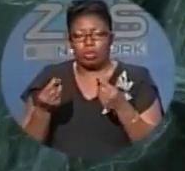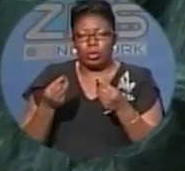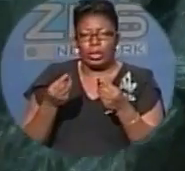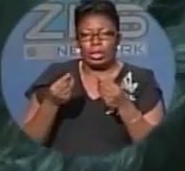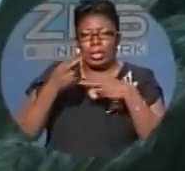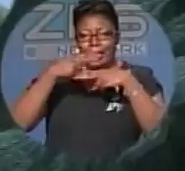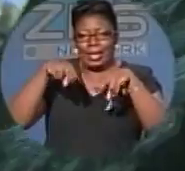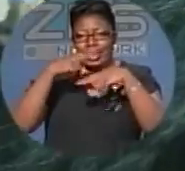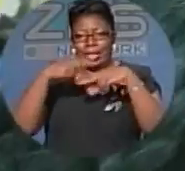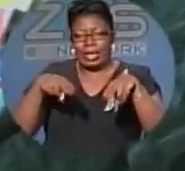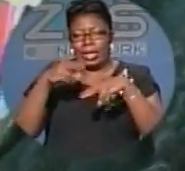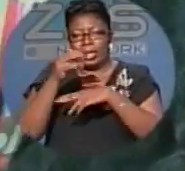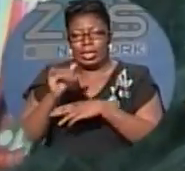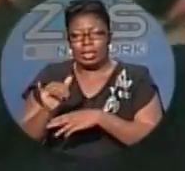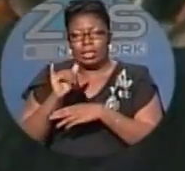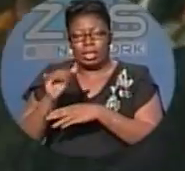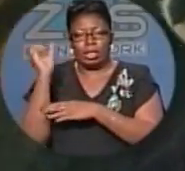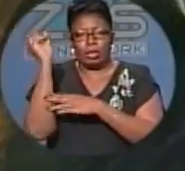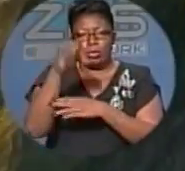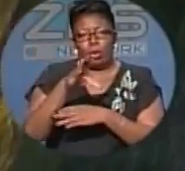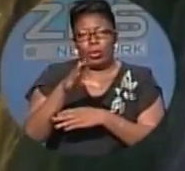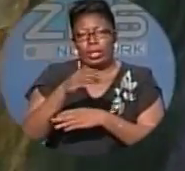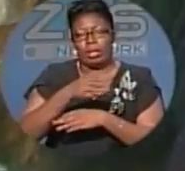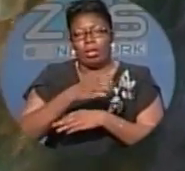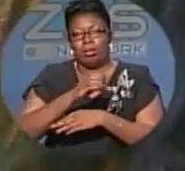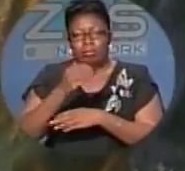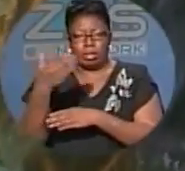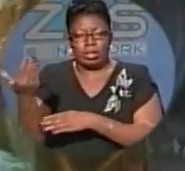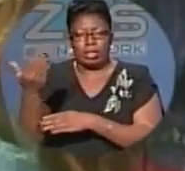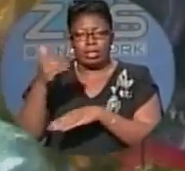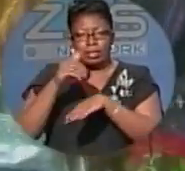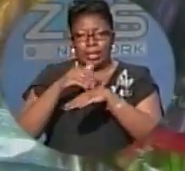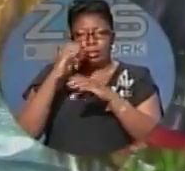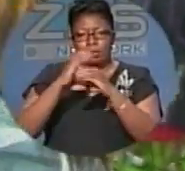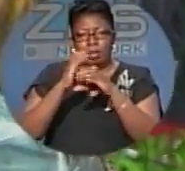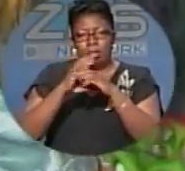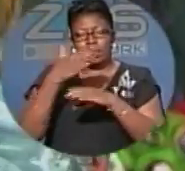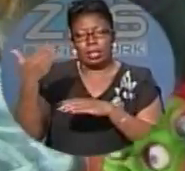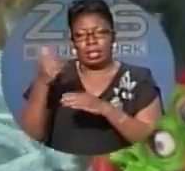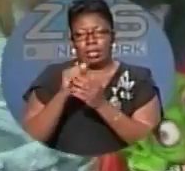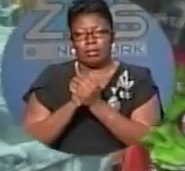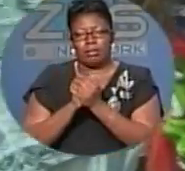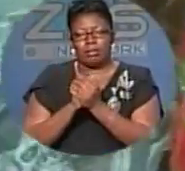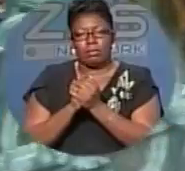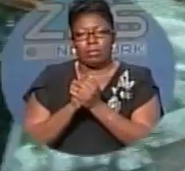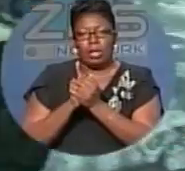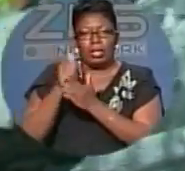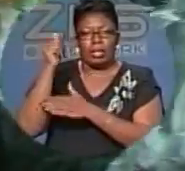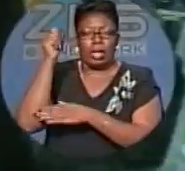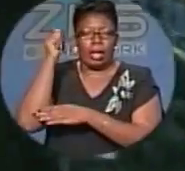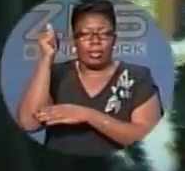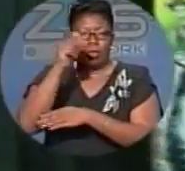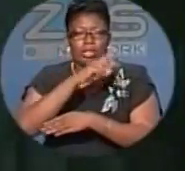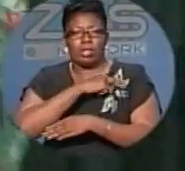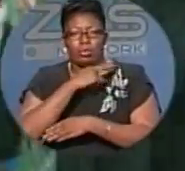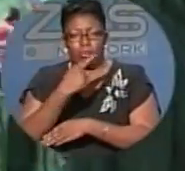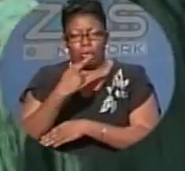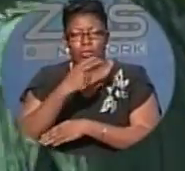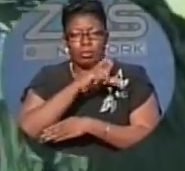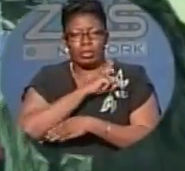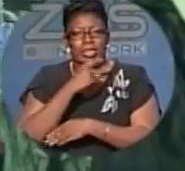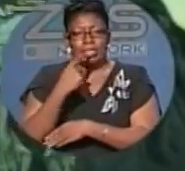egging, throwing rocks and other objects at cars and individuals. Police Sergeant Anthony Rose sends this strong warning to those